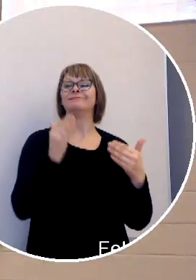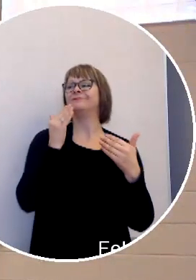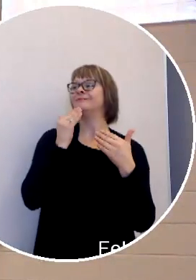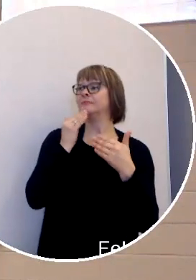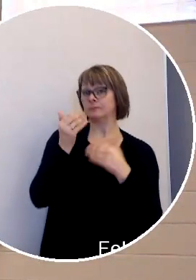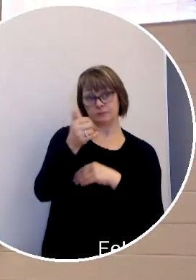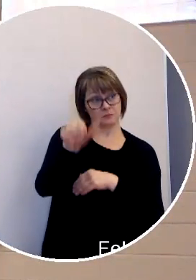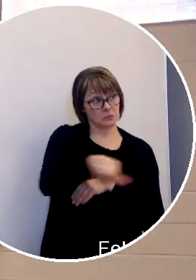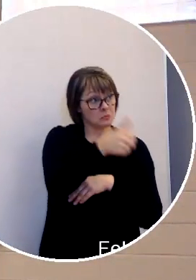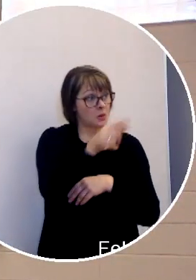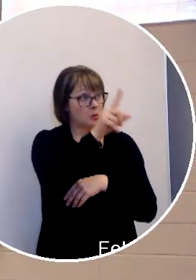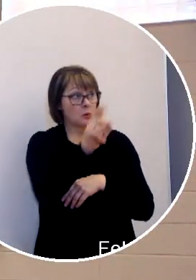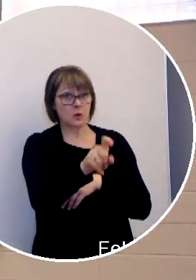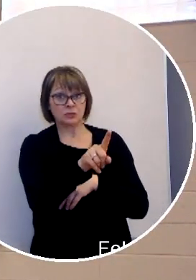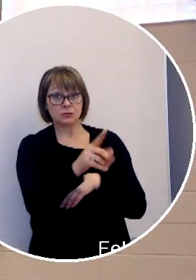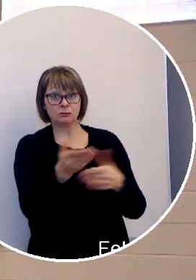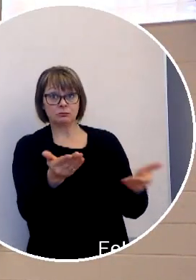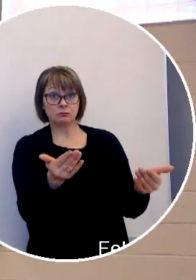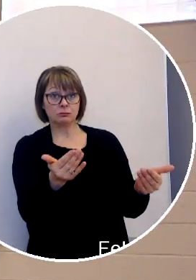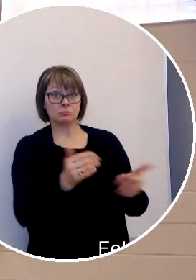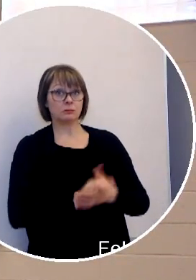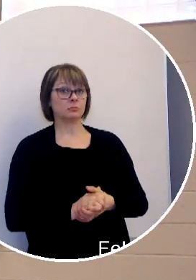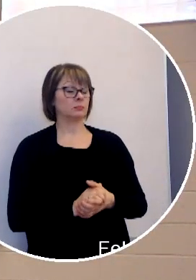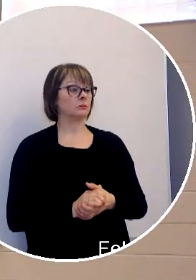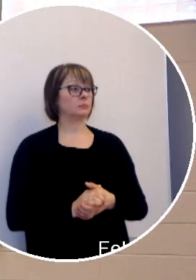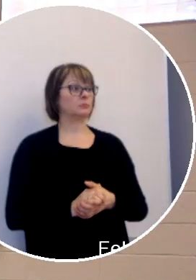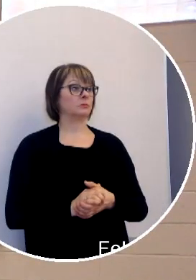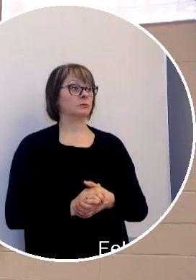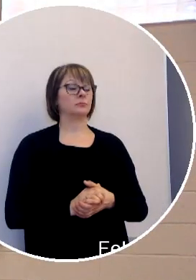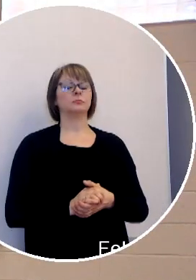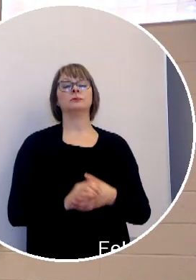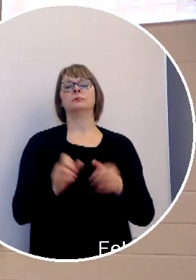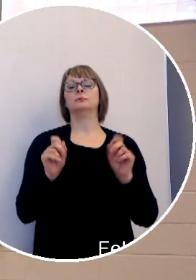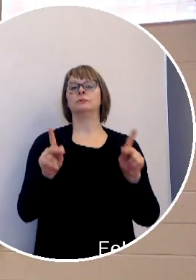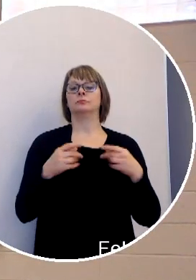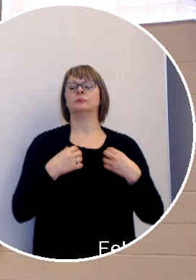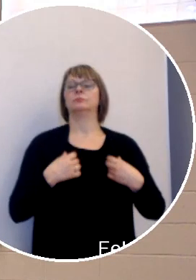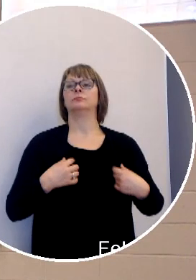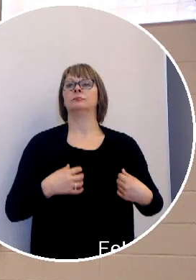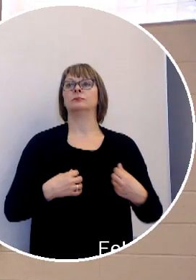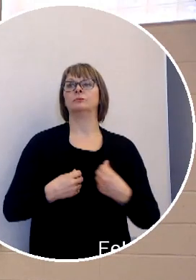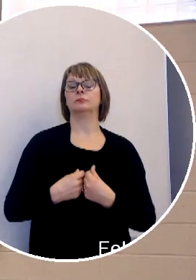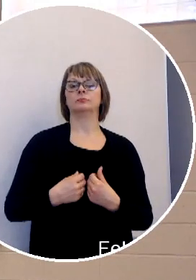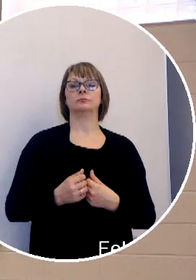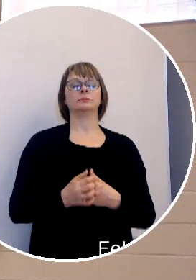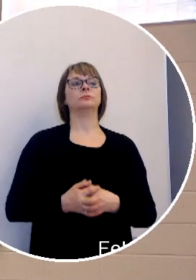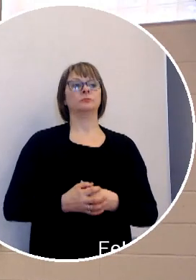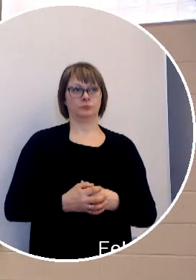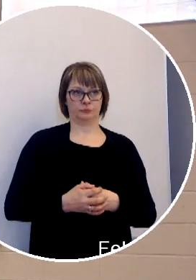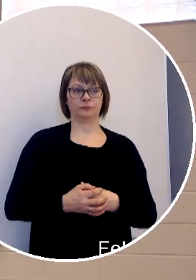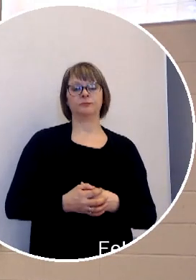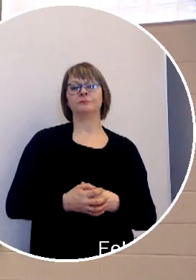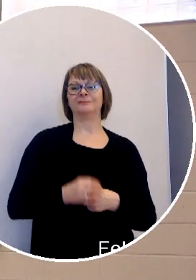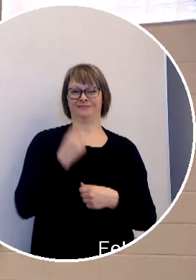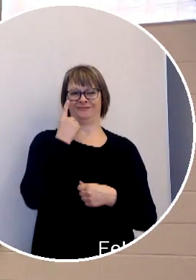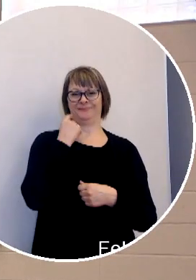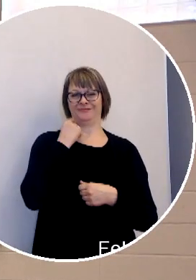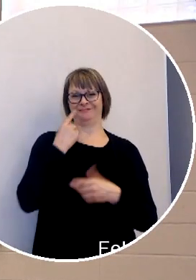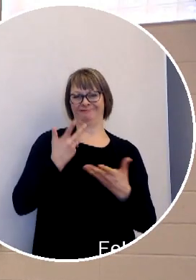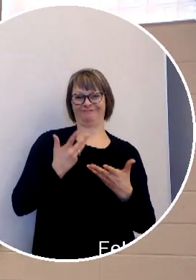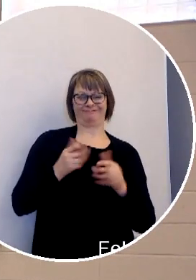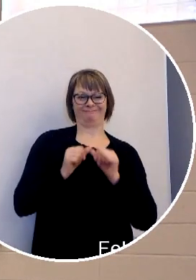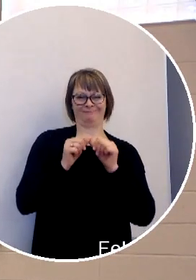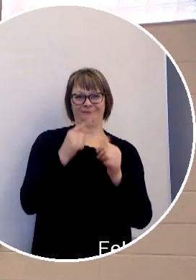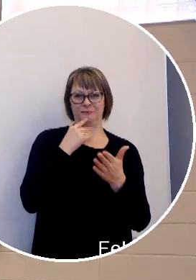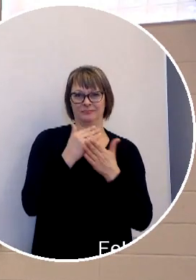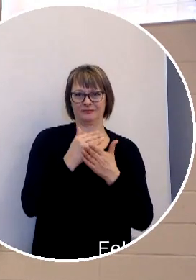Thank you. Any further questions for the Director? Okay, hearing none, we will, as I was saying a second ago, the